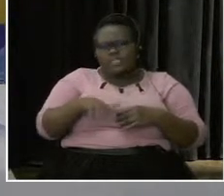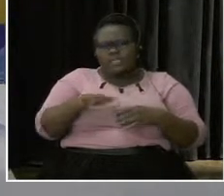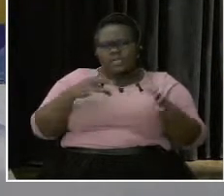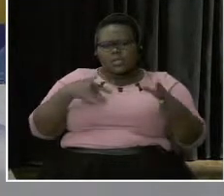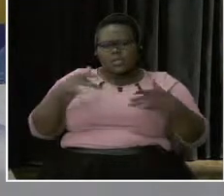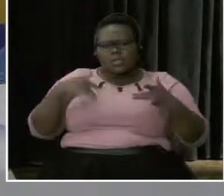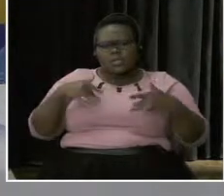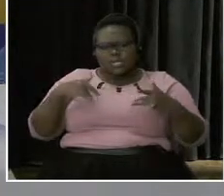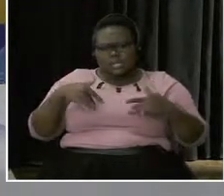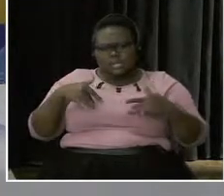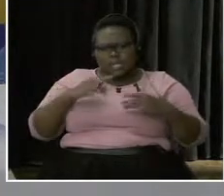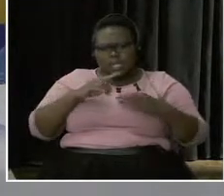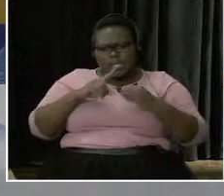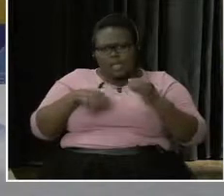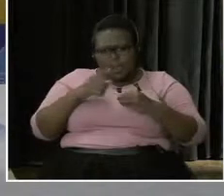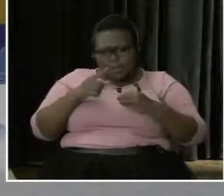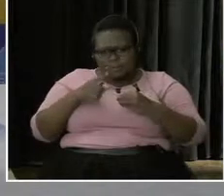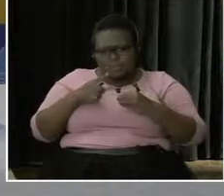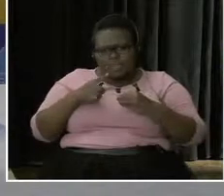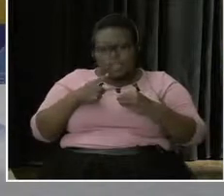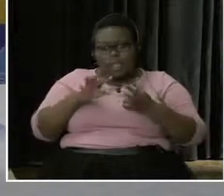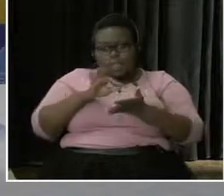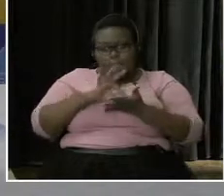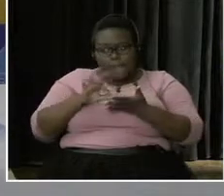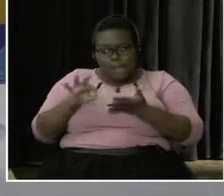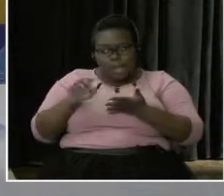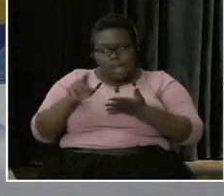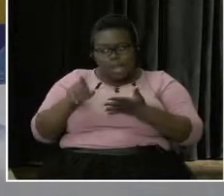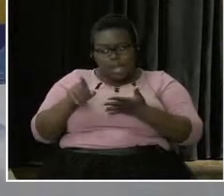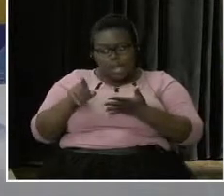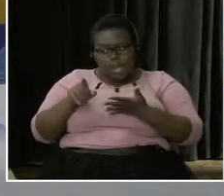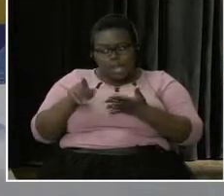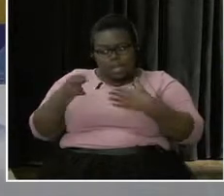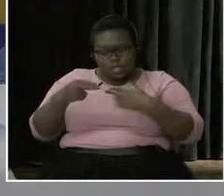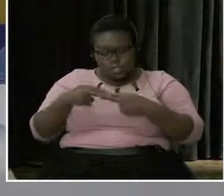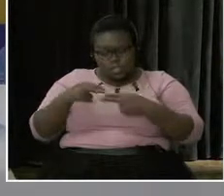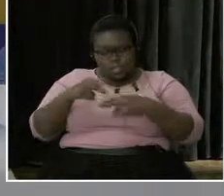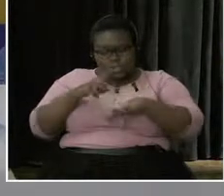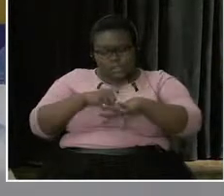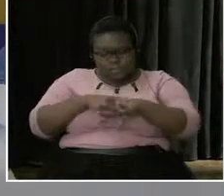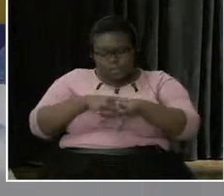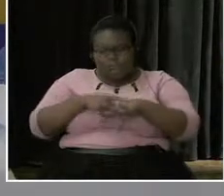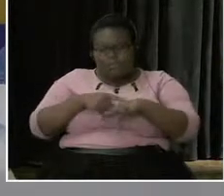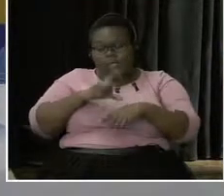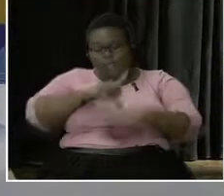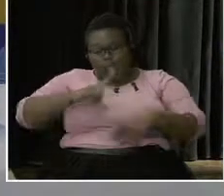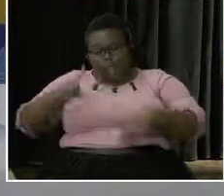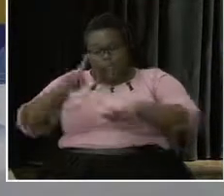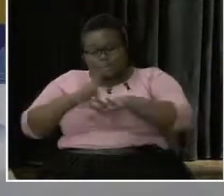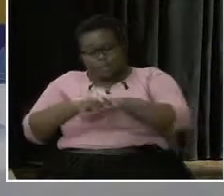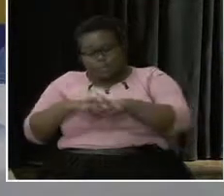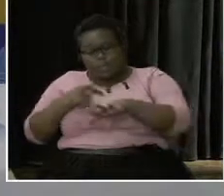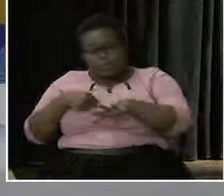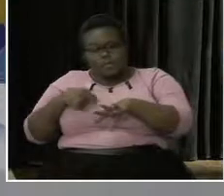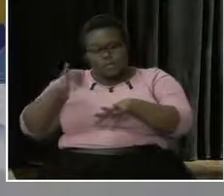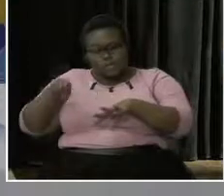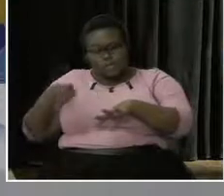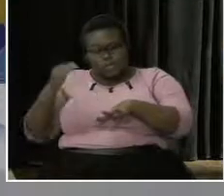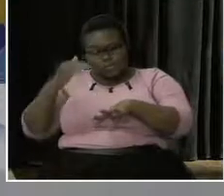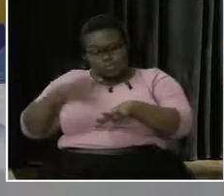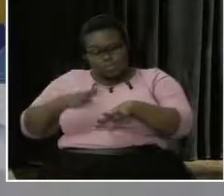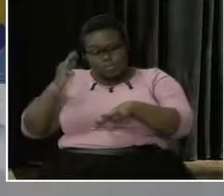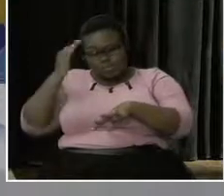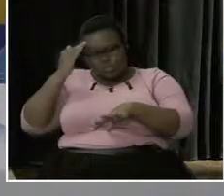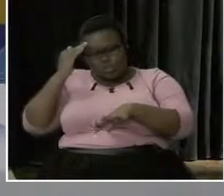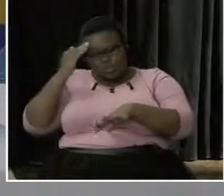about citizen, the plan it's a short-term and a long-term plan, and I just wanted to know where does